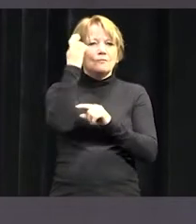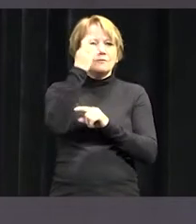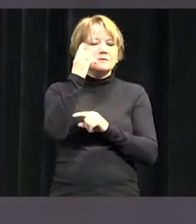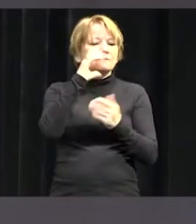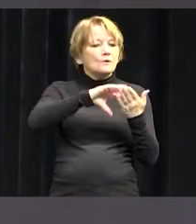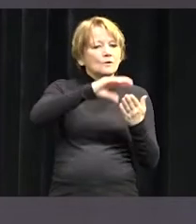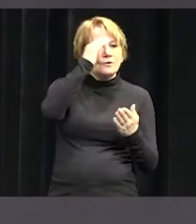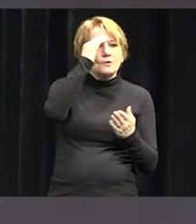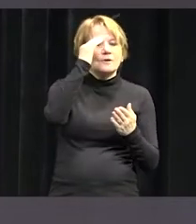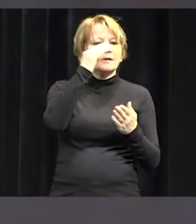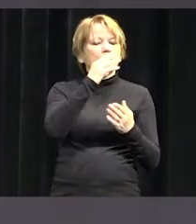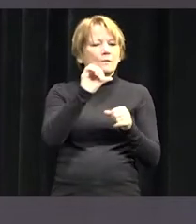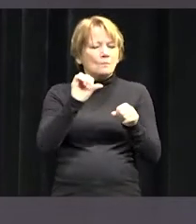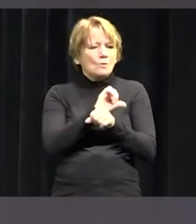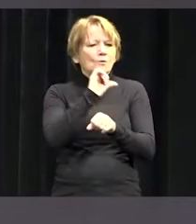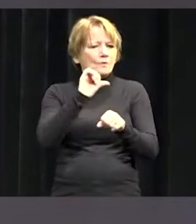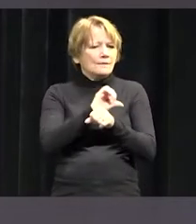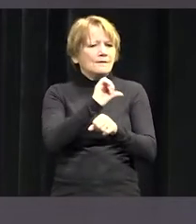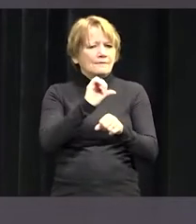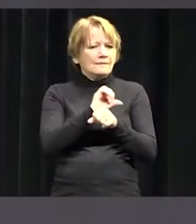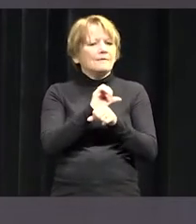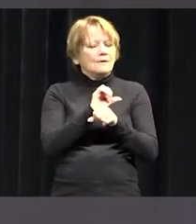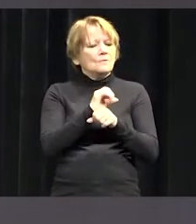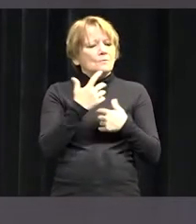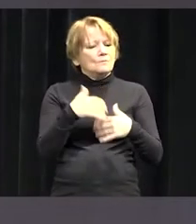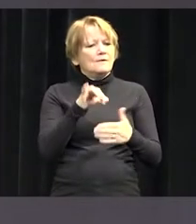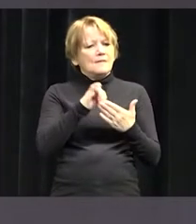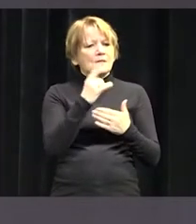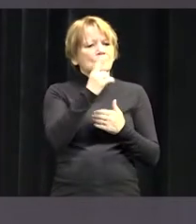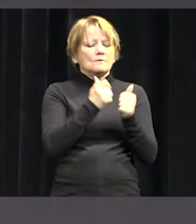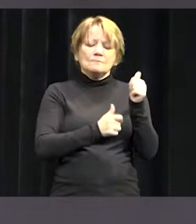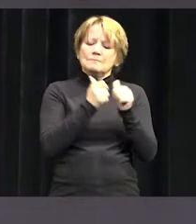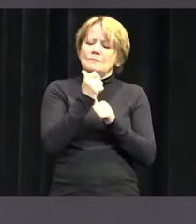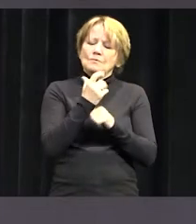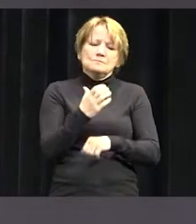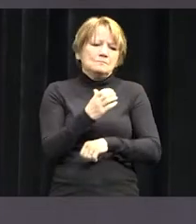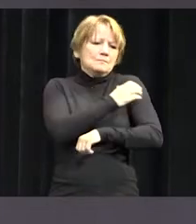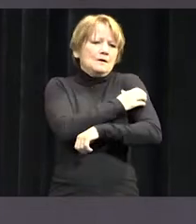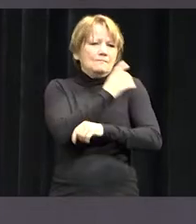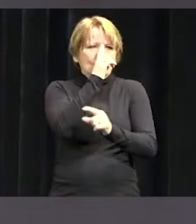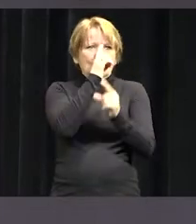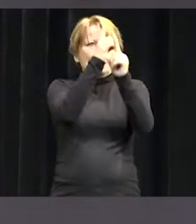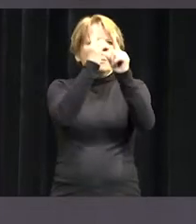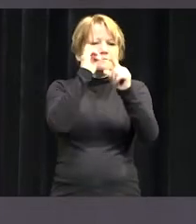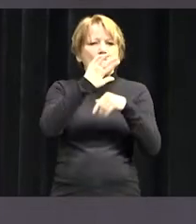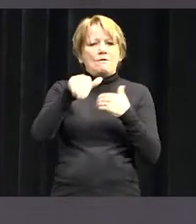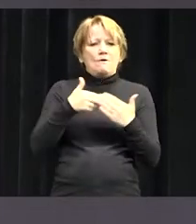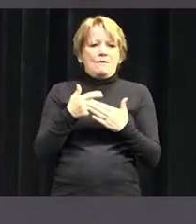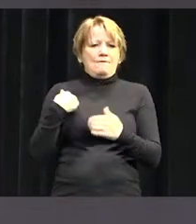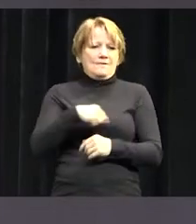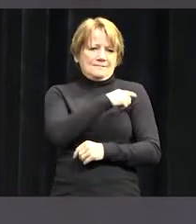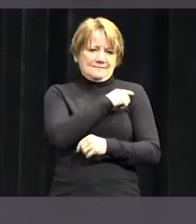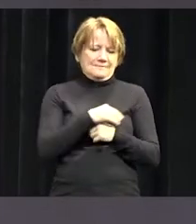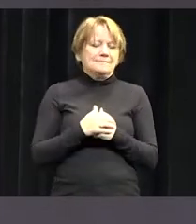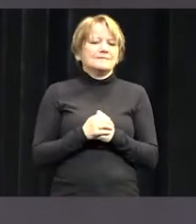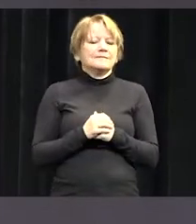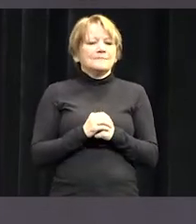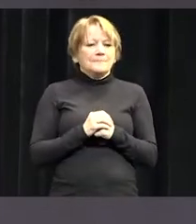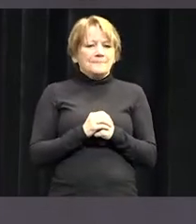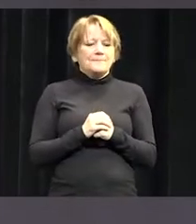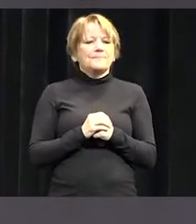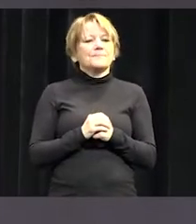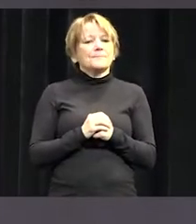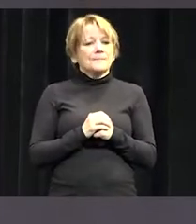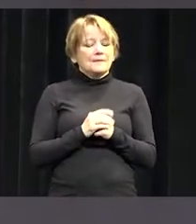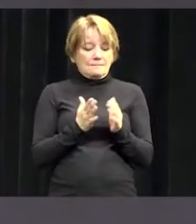motivation is a key factor to your success for example for the dental students it took